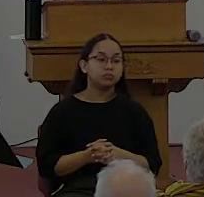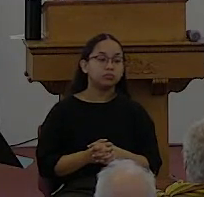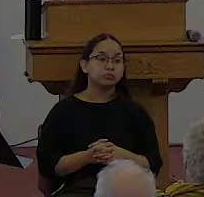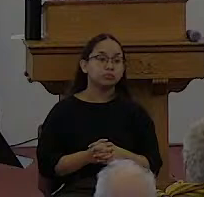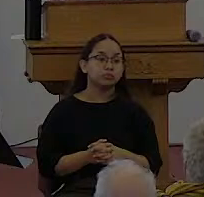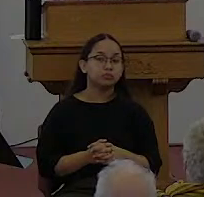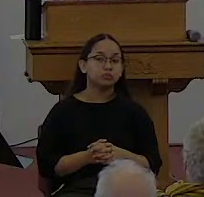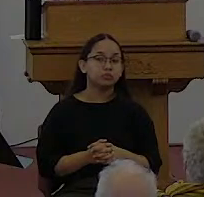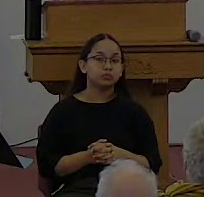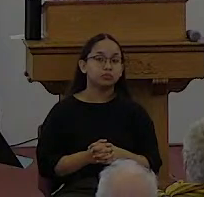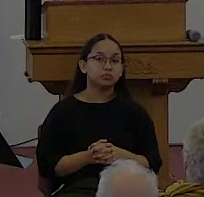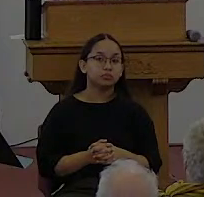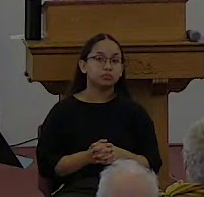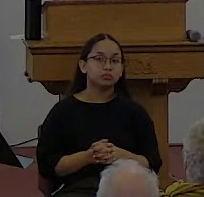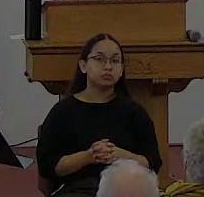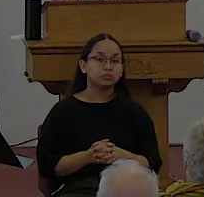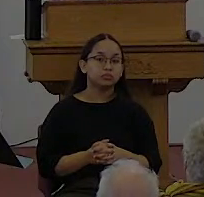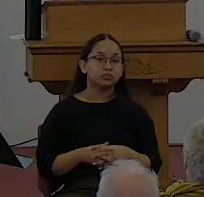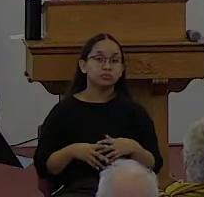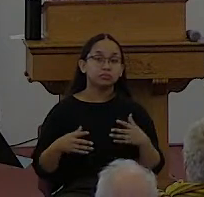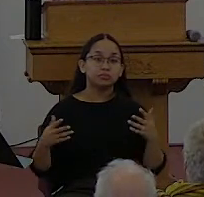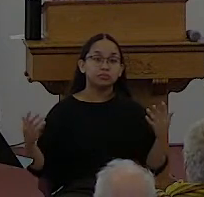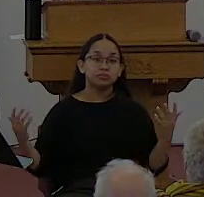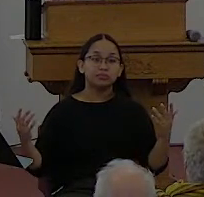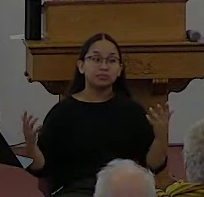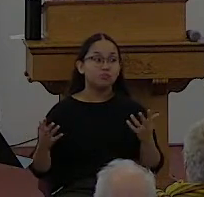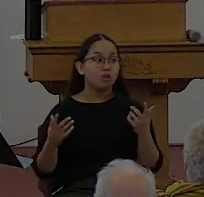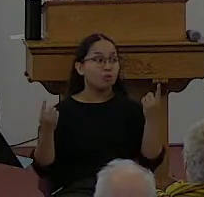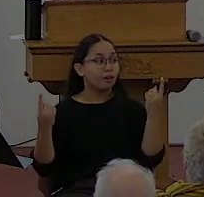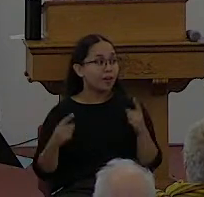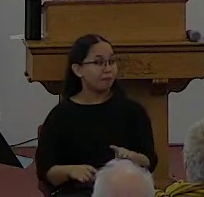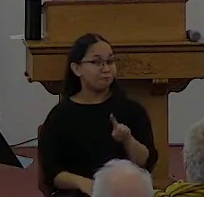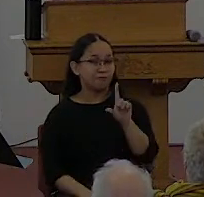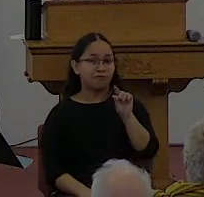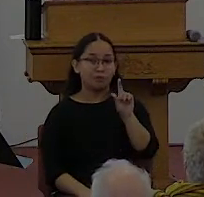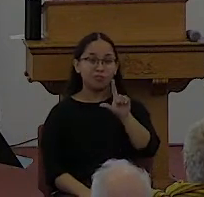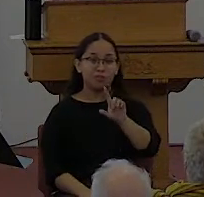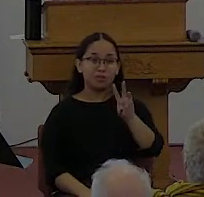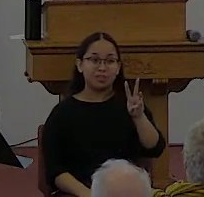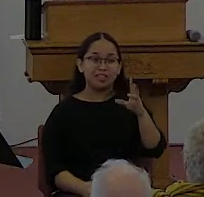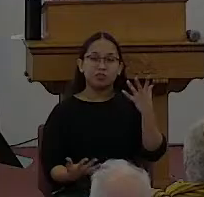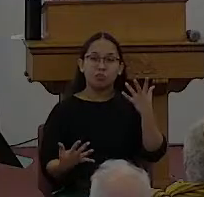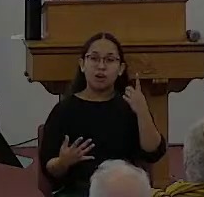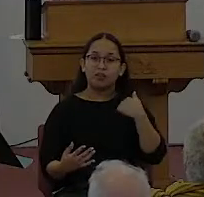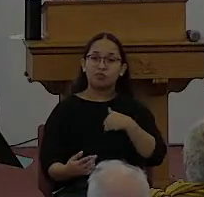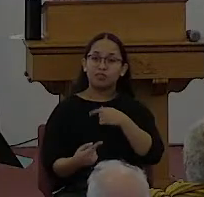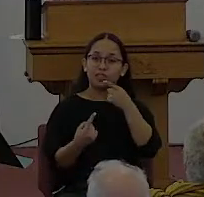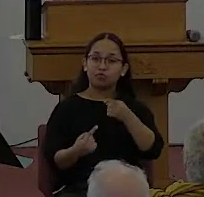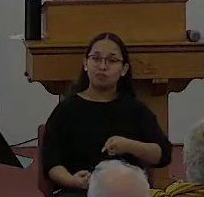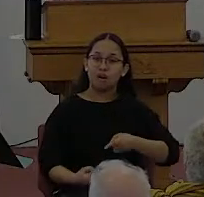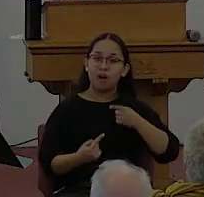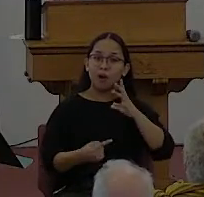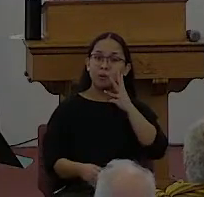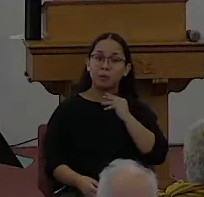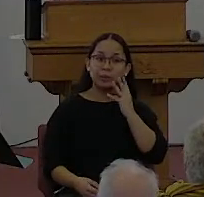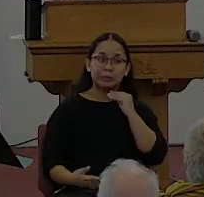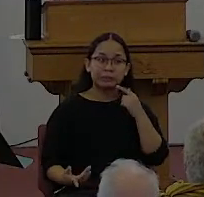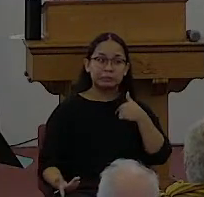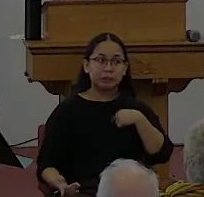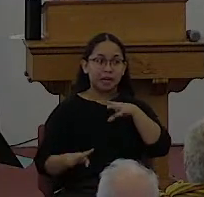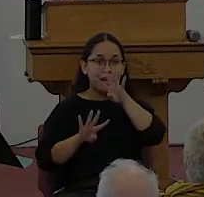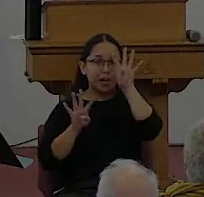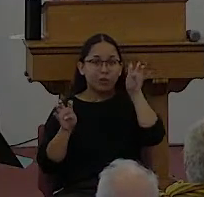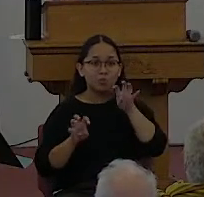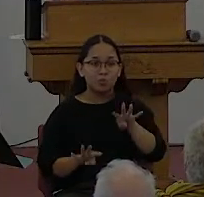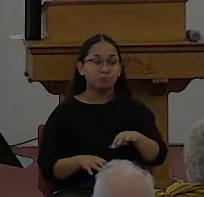I don't know what struggles we will face in 2026. I suspect it's going to be a